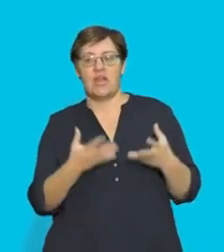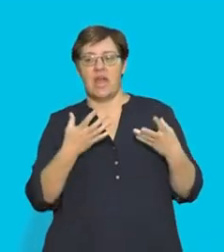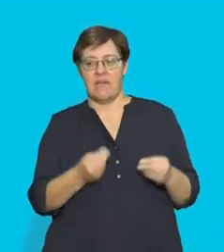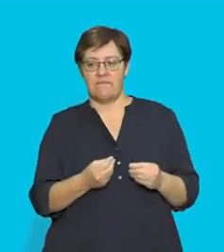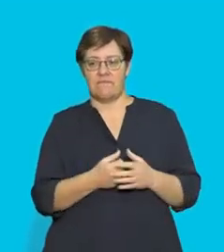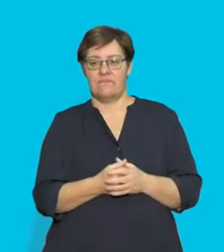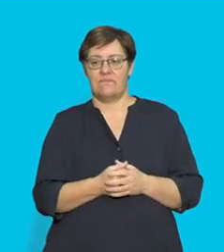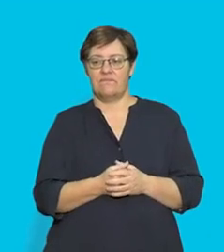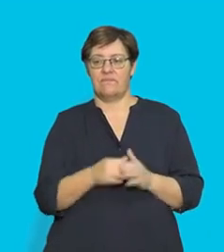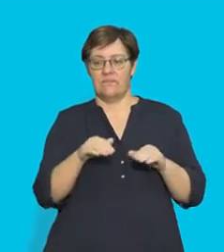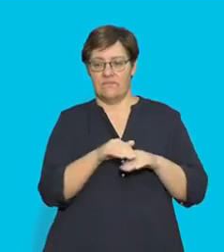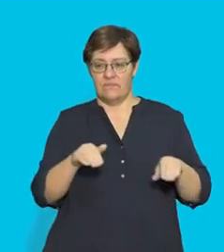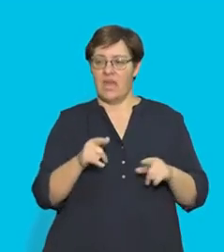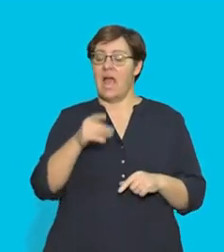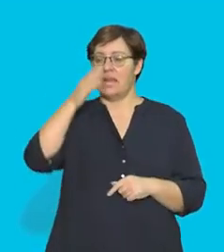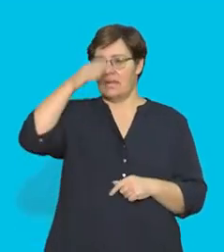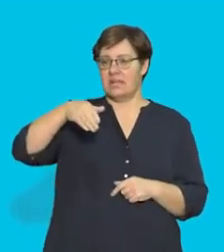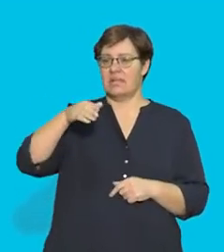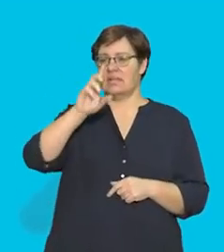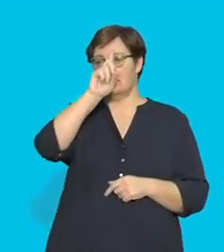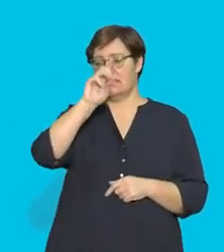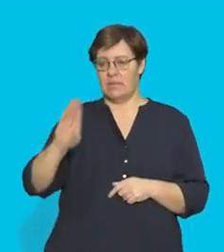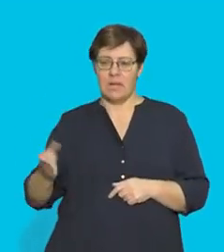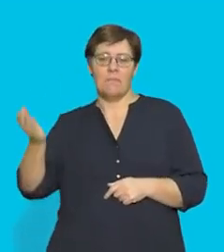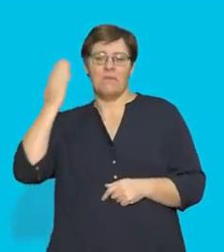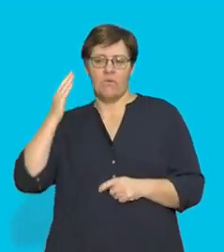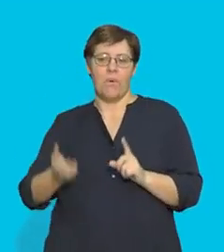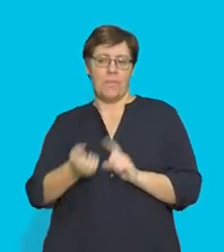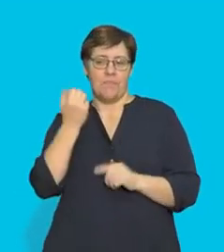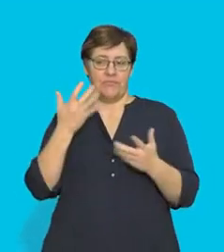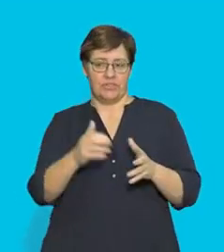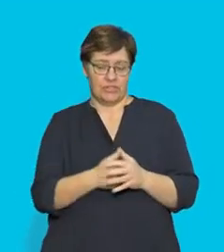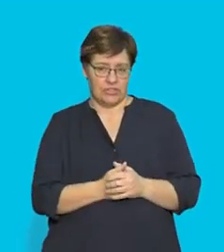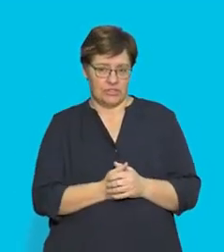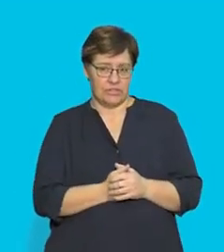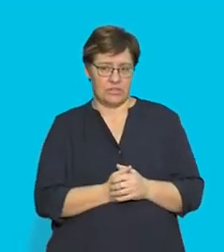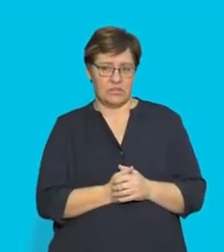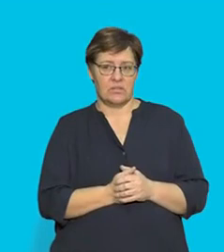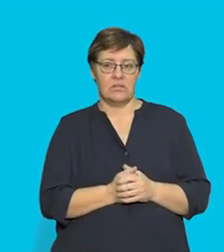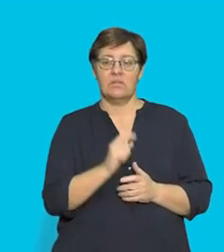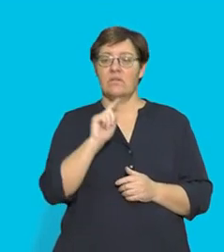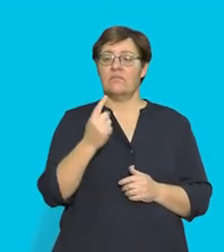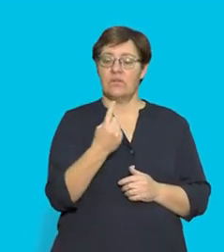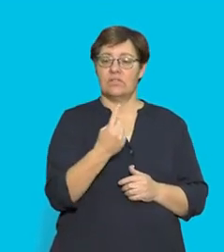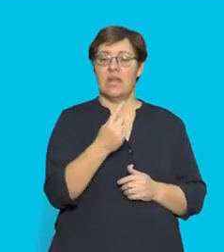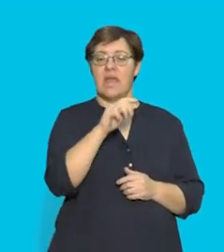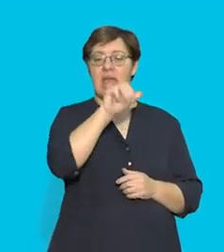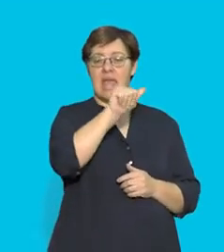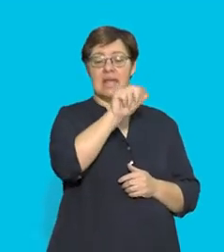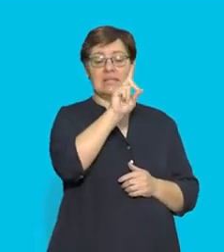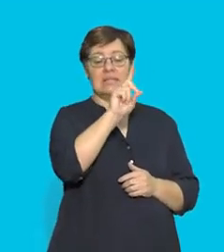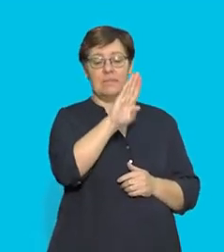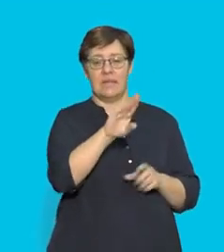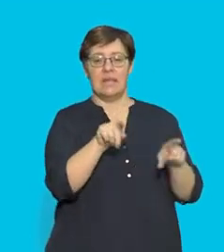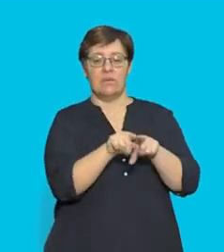and we have a version of dB, which we found in the previous slide. So basically, first we're going to find ADB, and